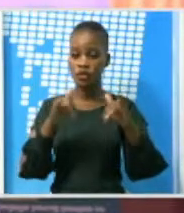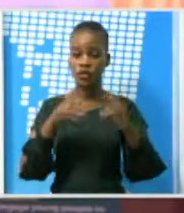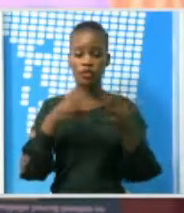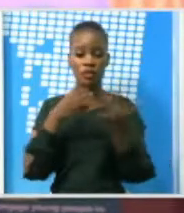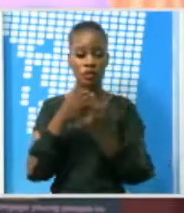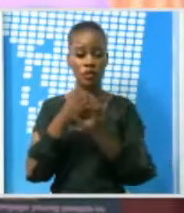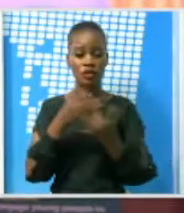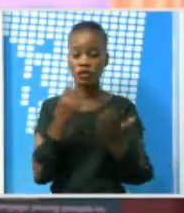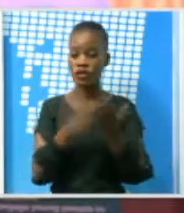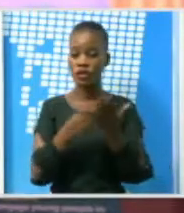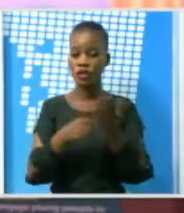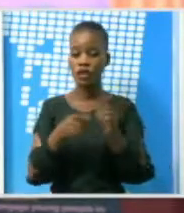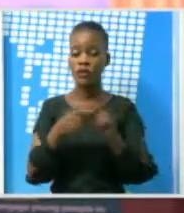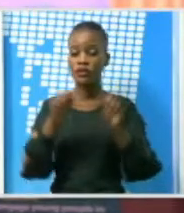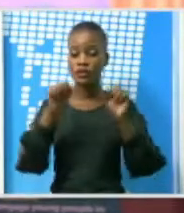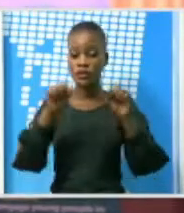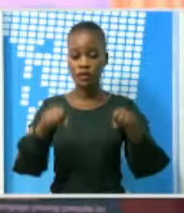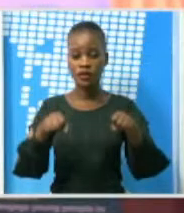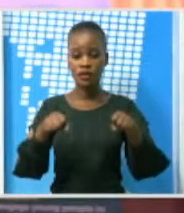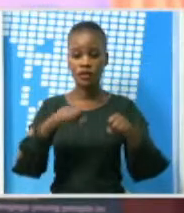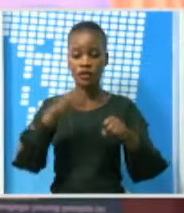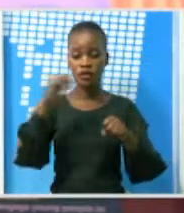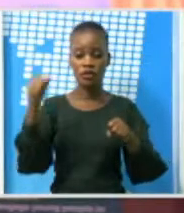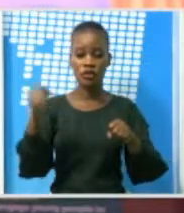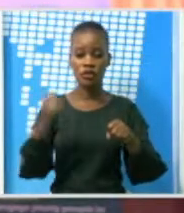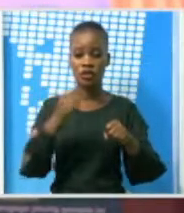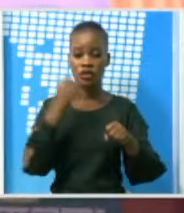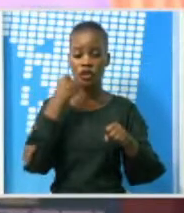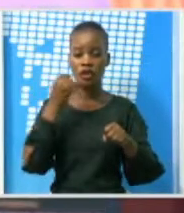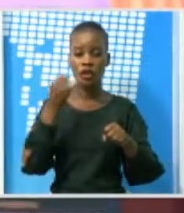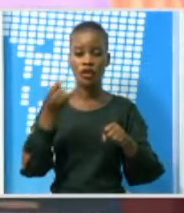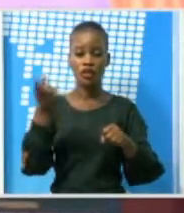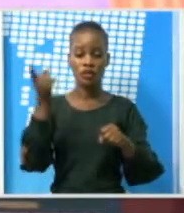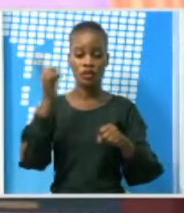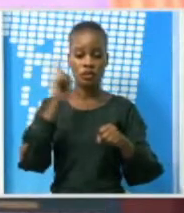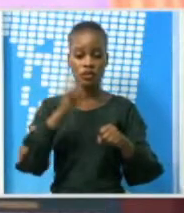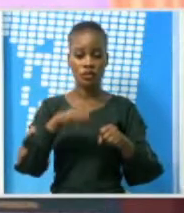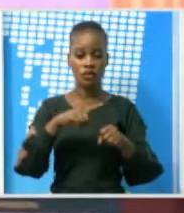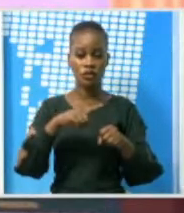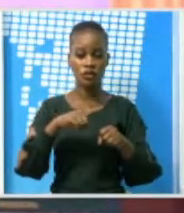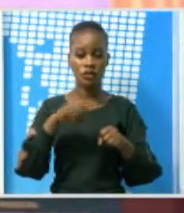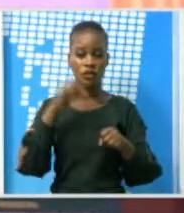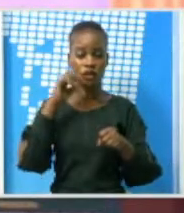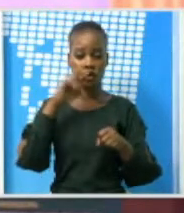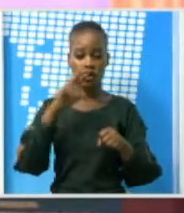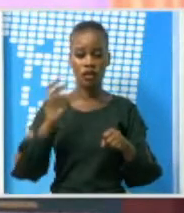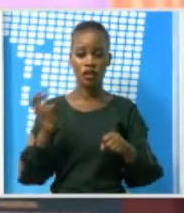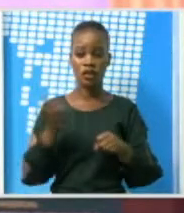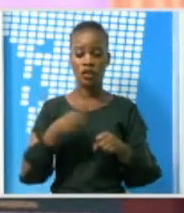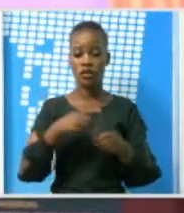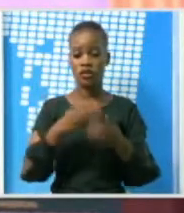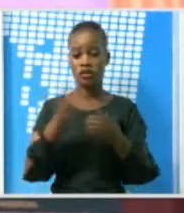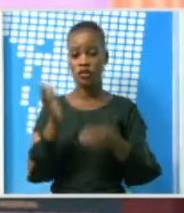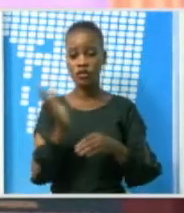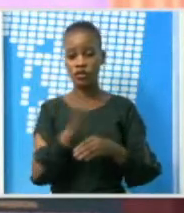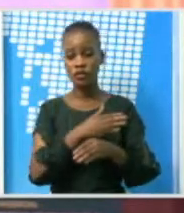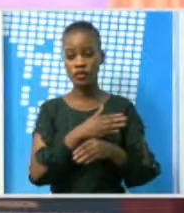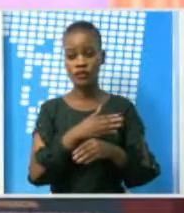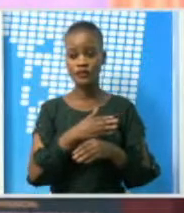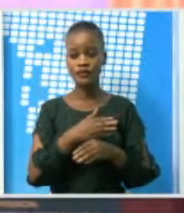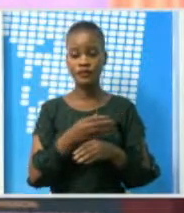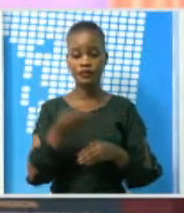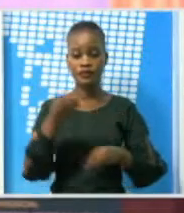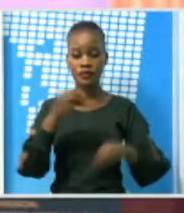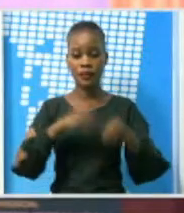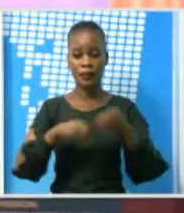the Uganda Energy Credit Capitalization Company, we have put aside credit